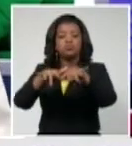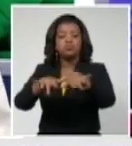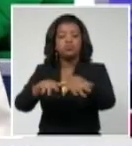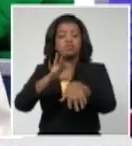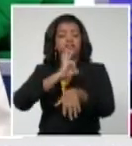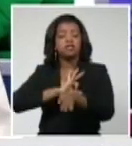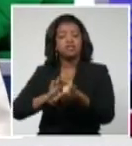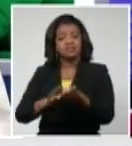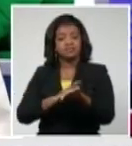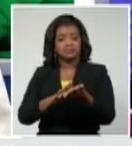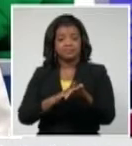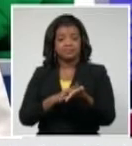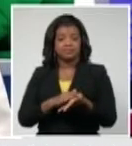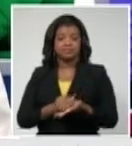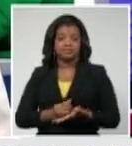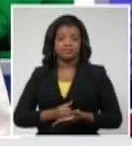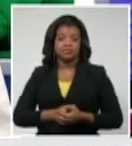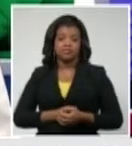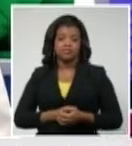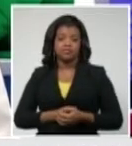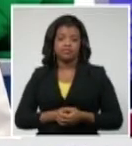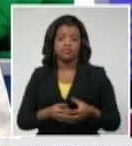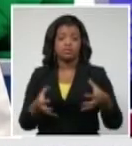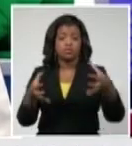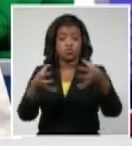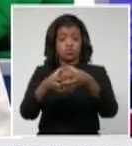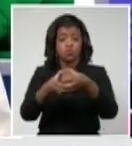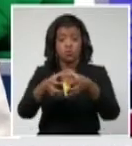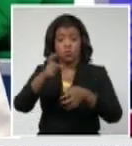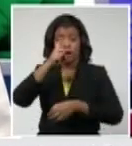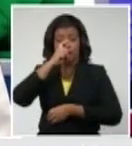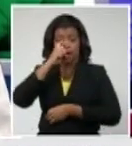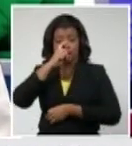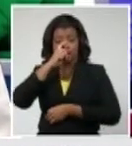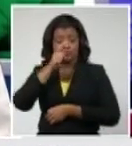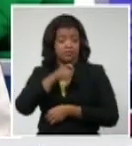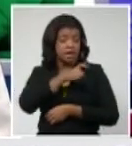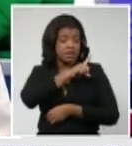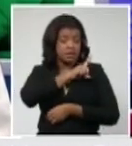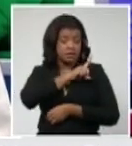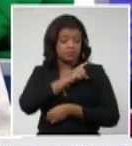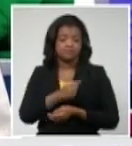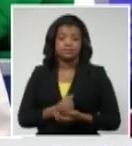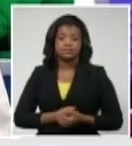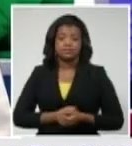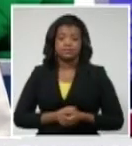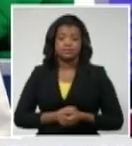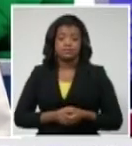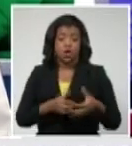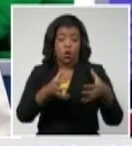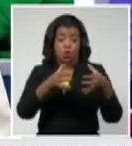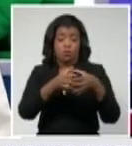age. 16 are between 40 and 59, and 9 are over the age of 60.